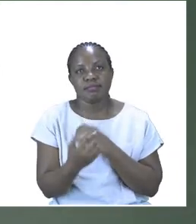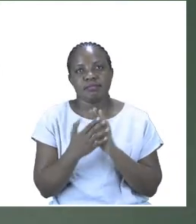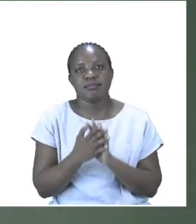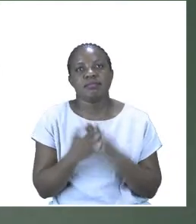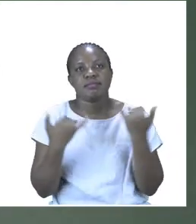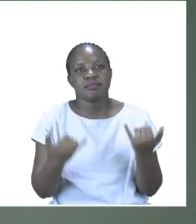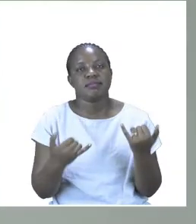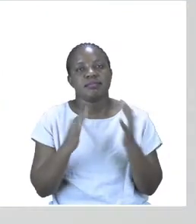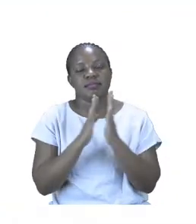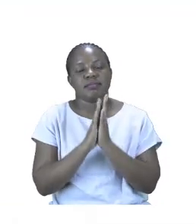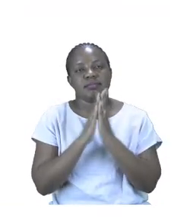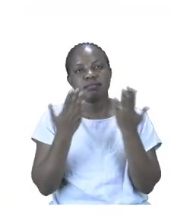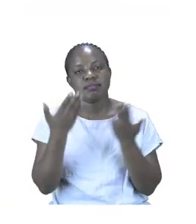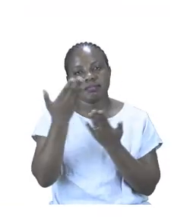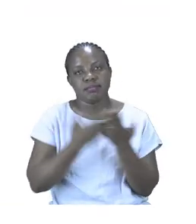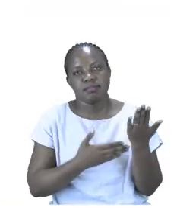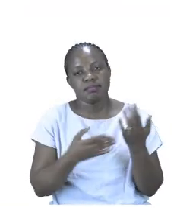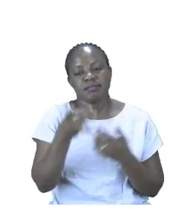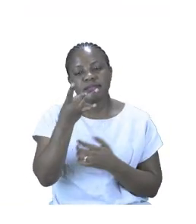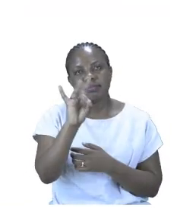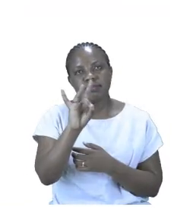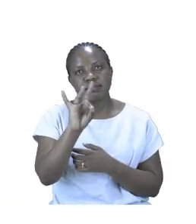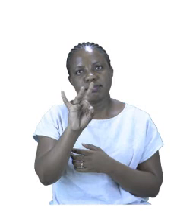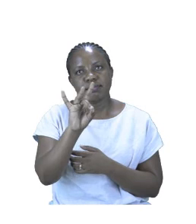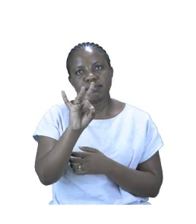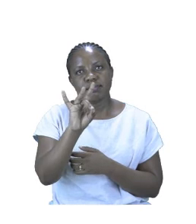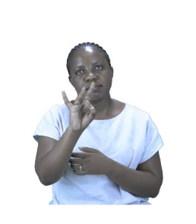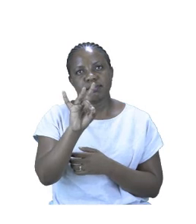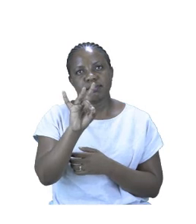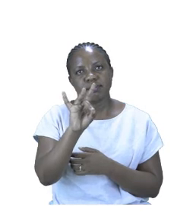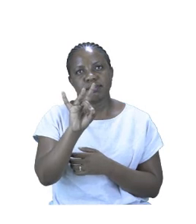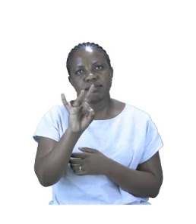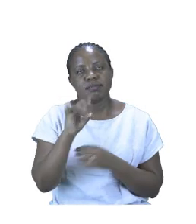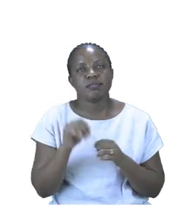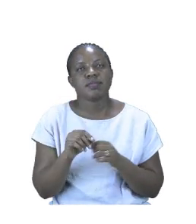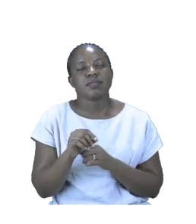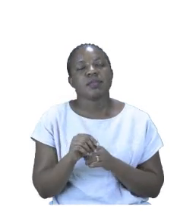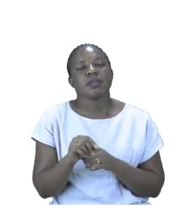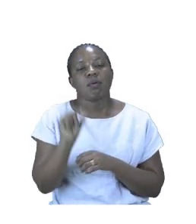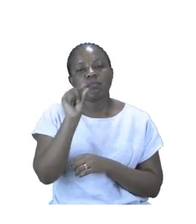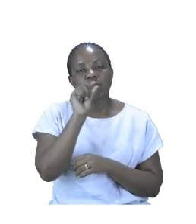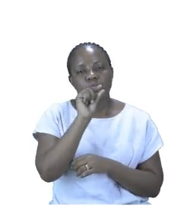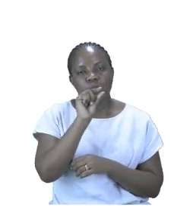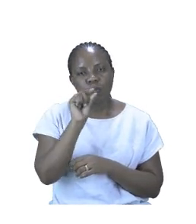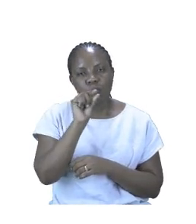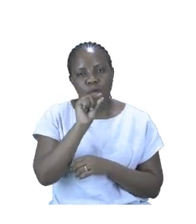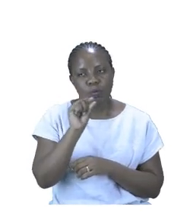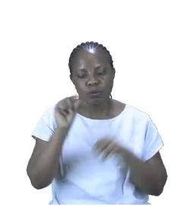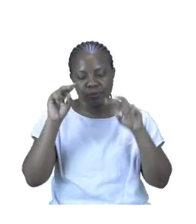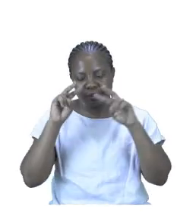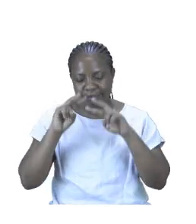8. On page 8 now, we have what is called a word search. And this one seems